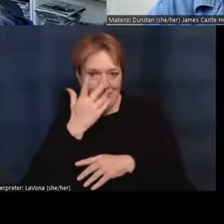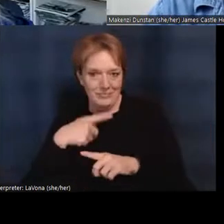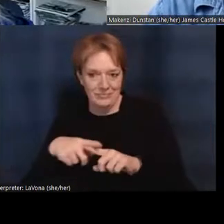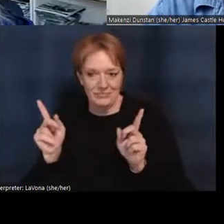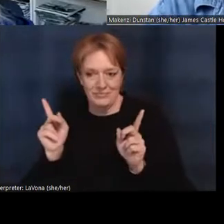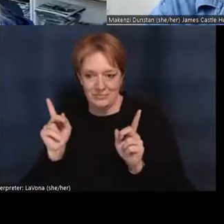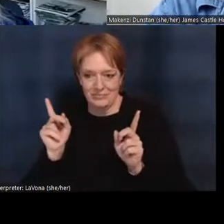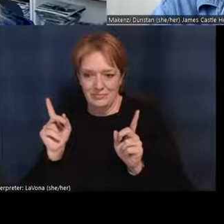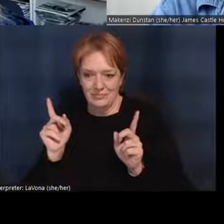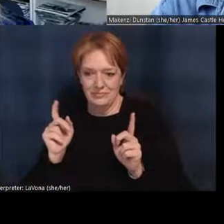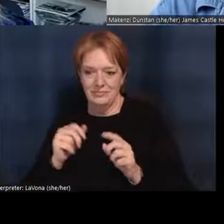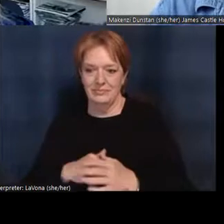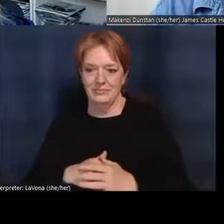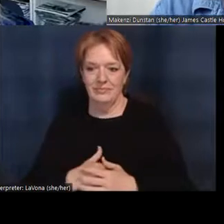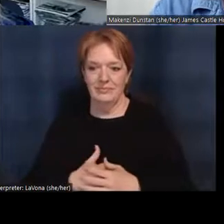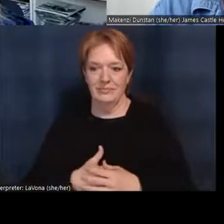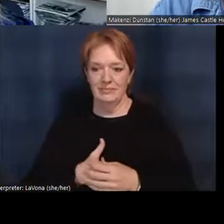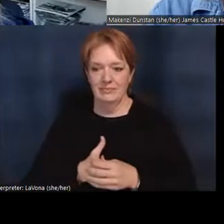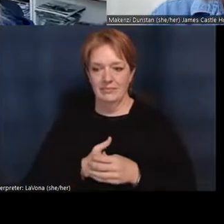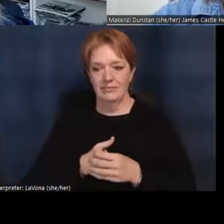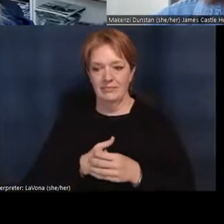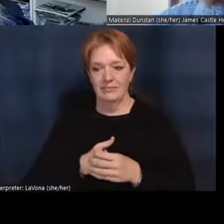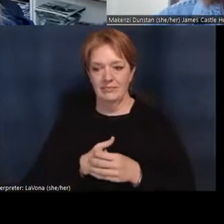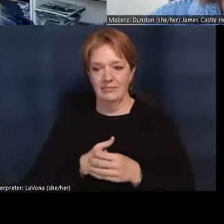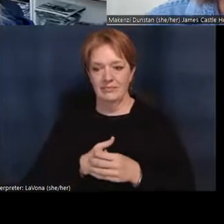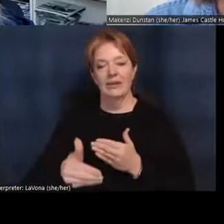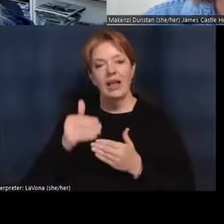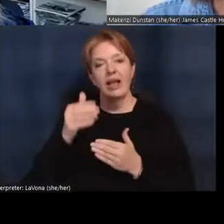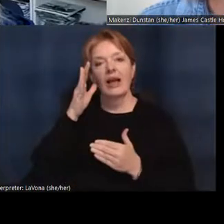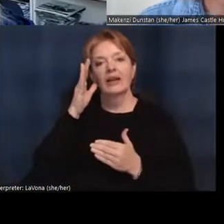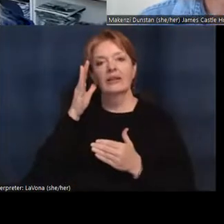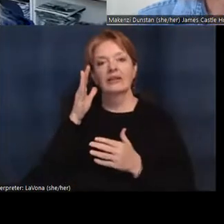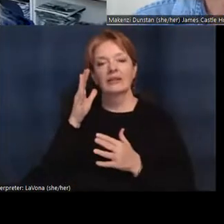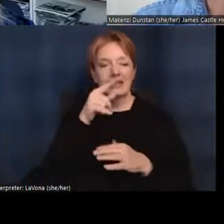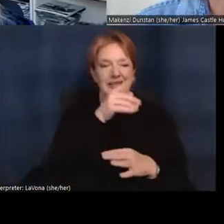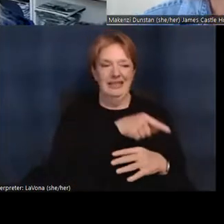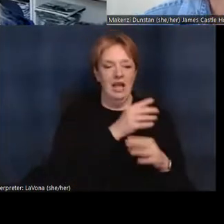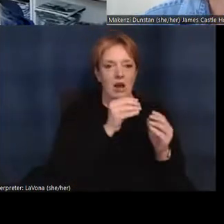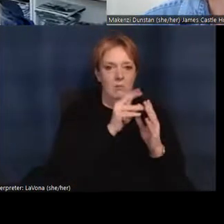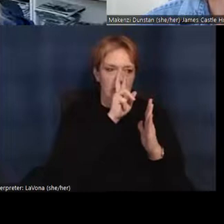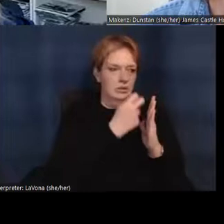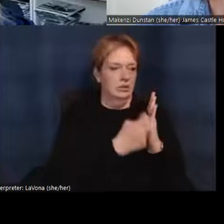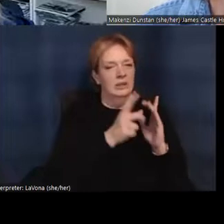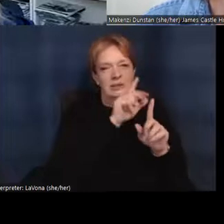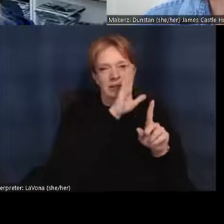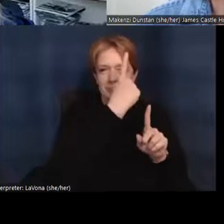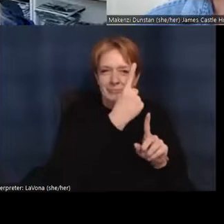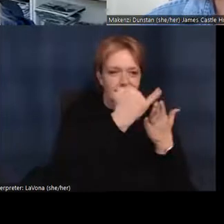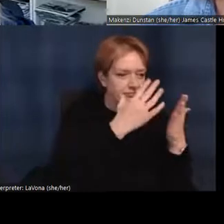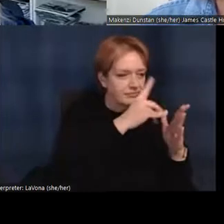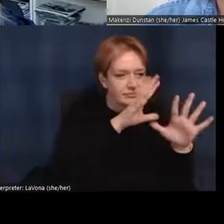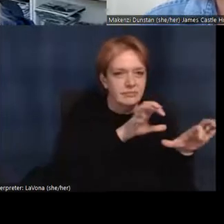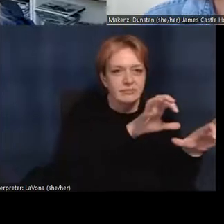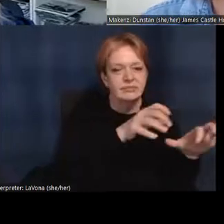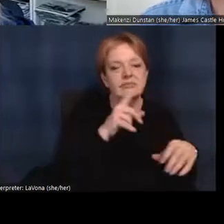the experiential quality of going to these places where artists were inspired and did their life work practice. Home Improvement is